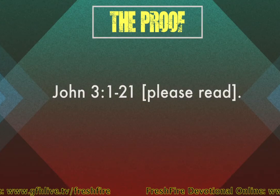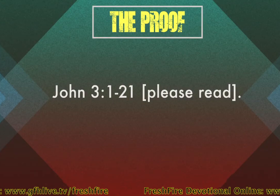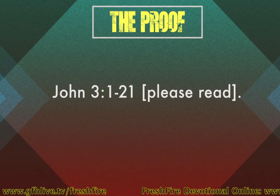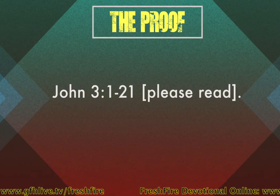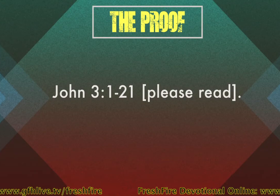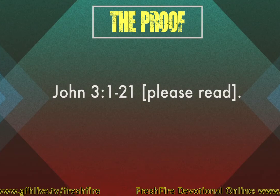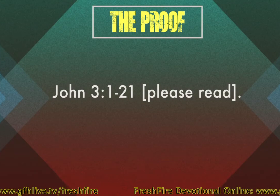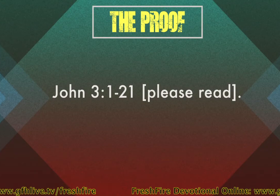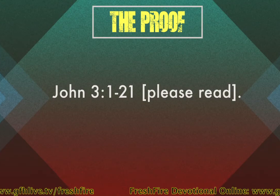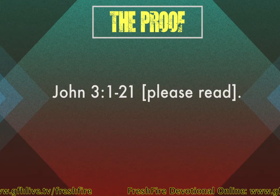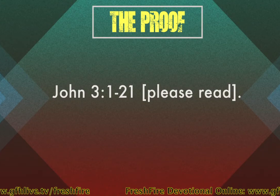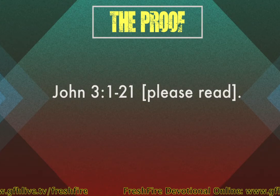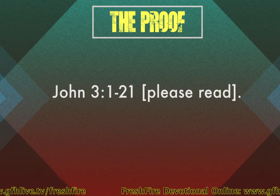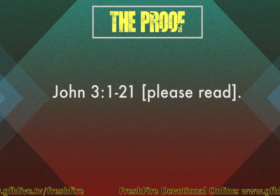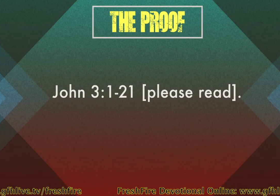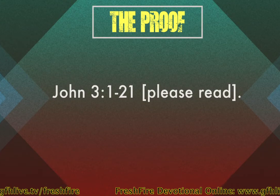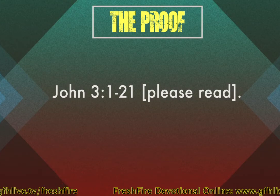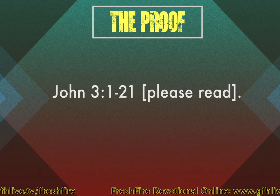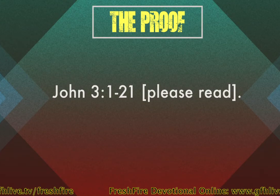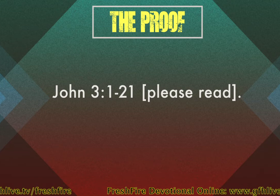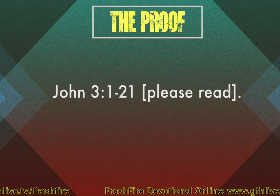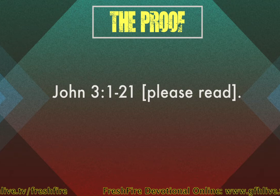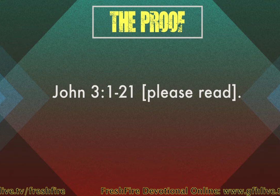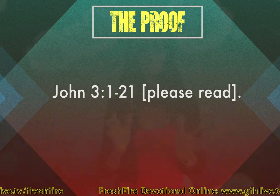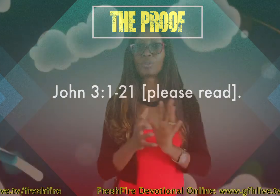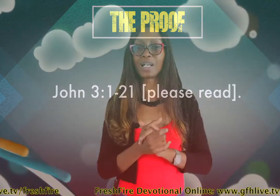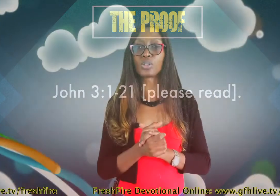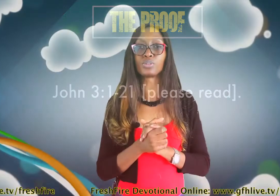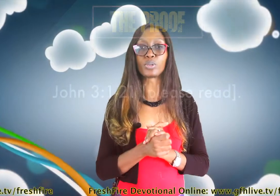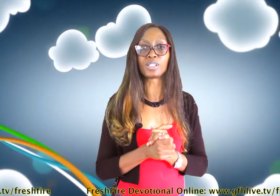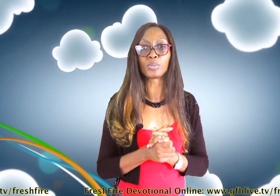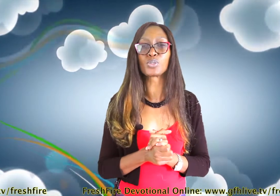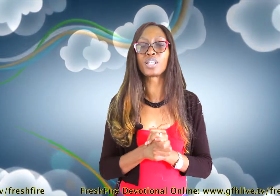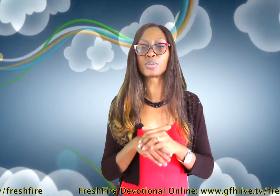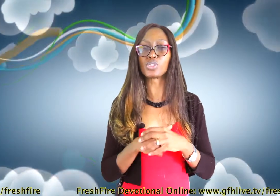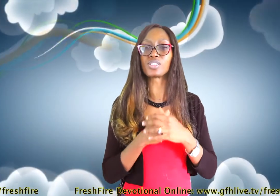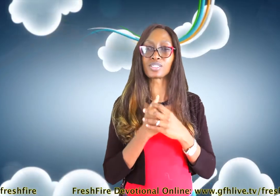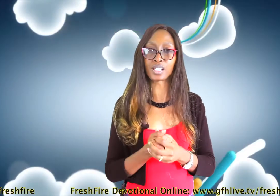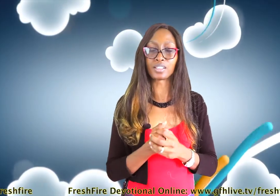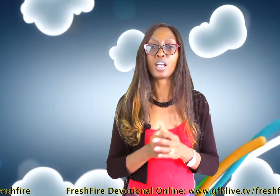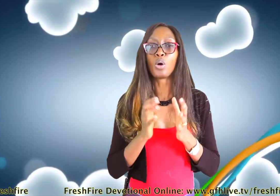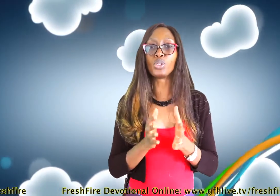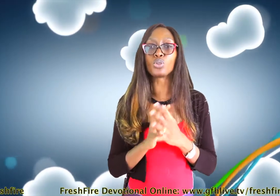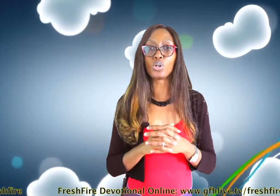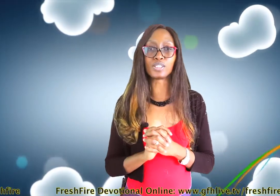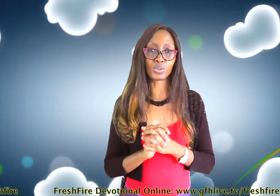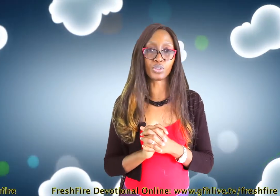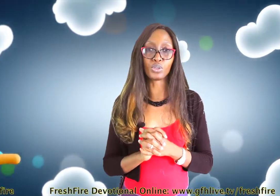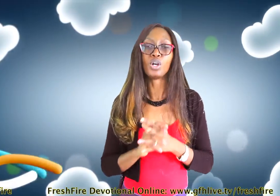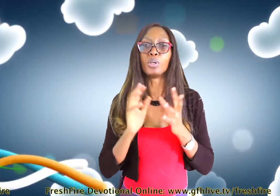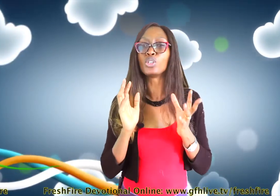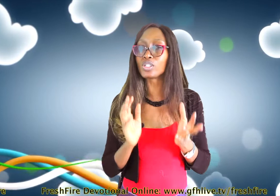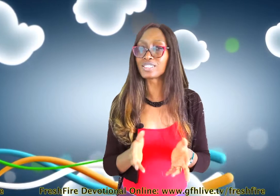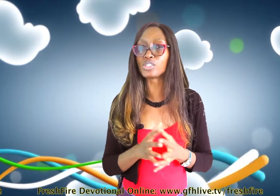interesting read. Absolutely amazing read. So this is a story of a man called Nicodemus who came to Jesus saying, we know God is